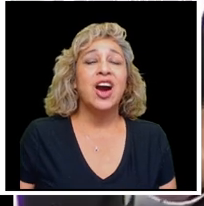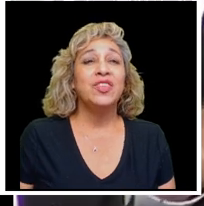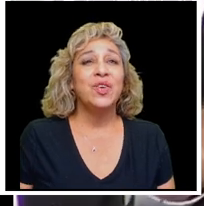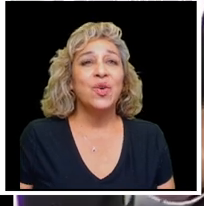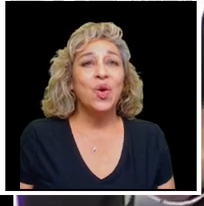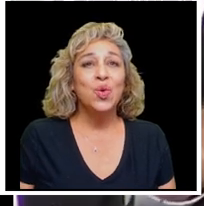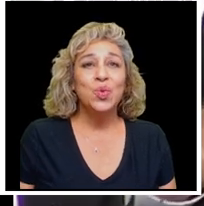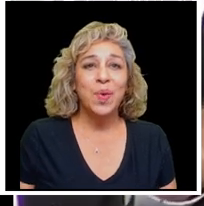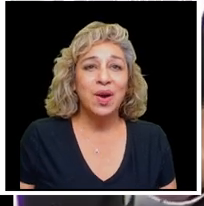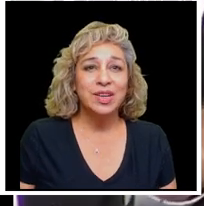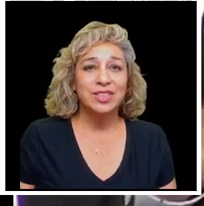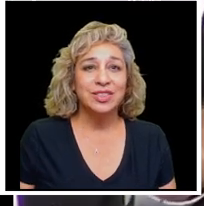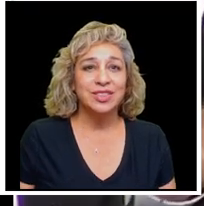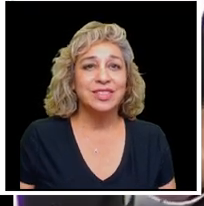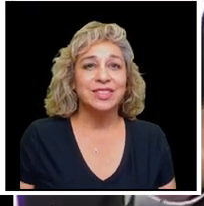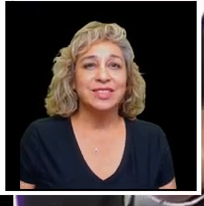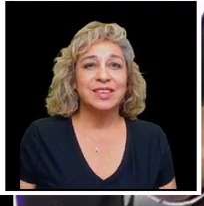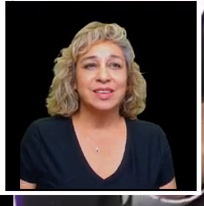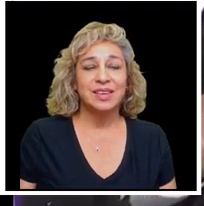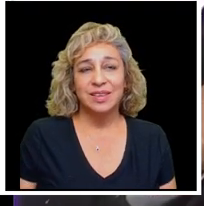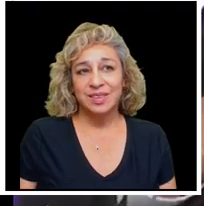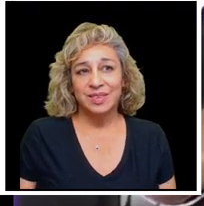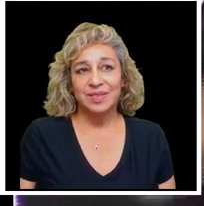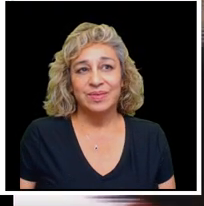their own parcels